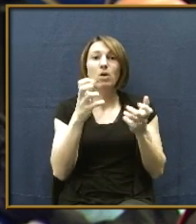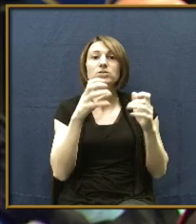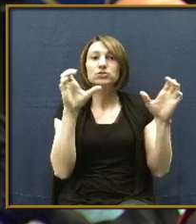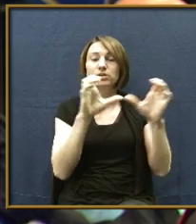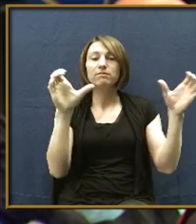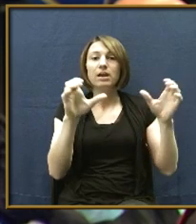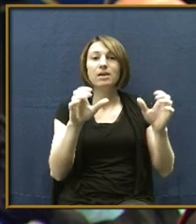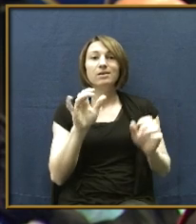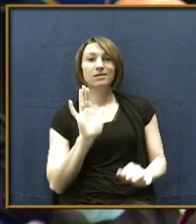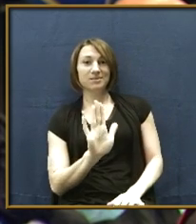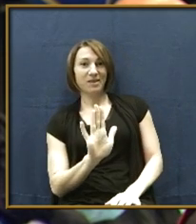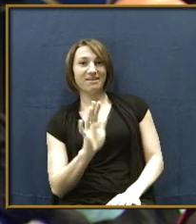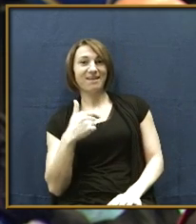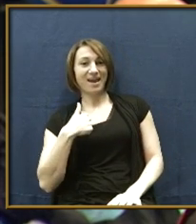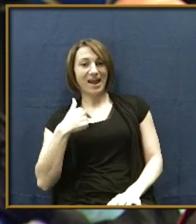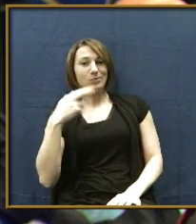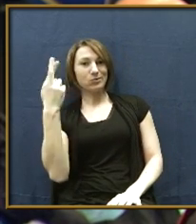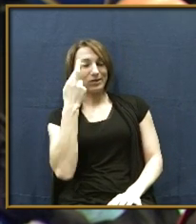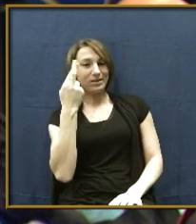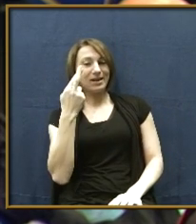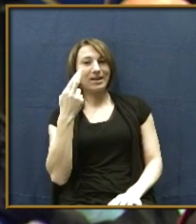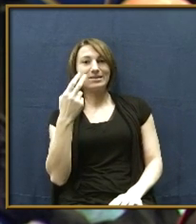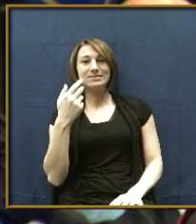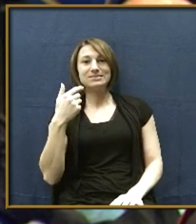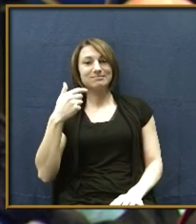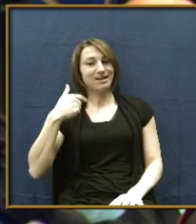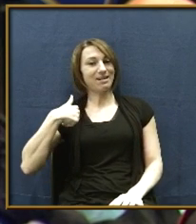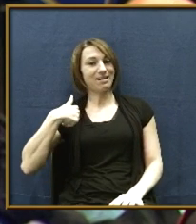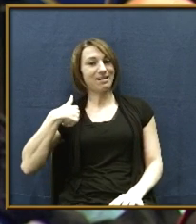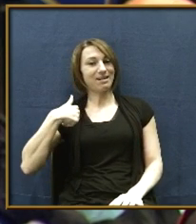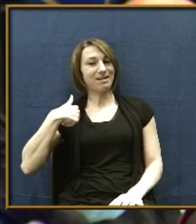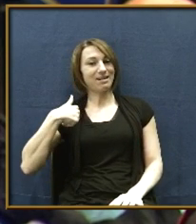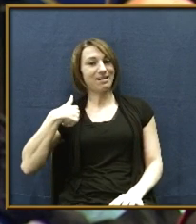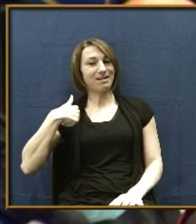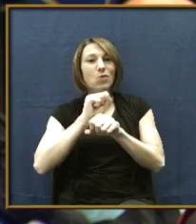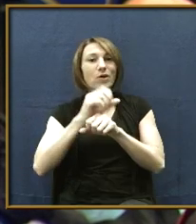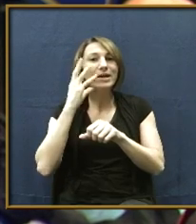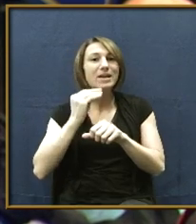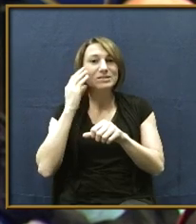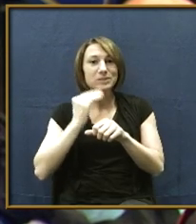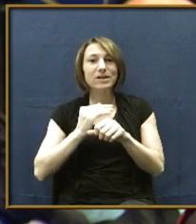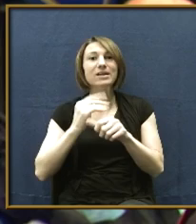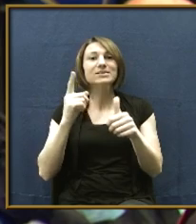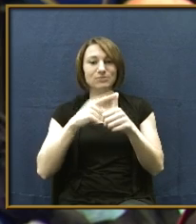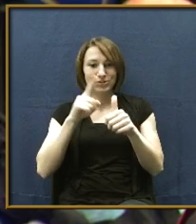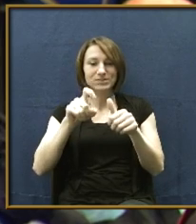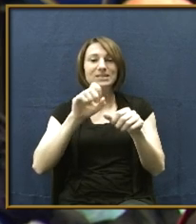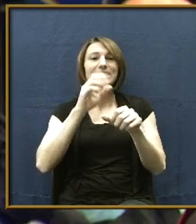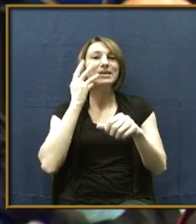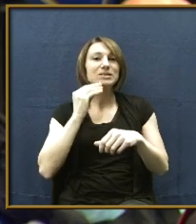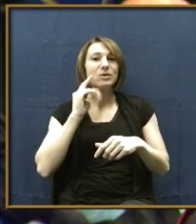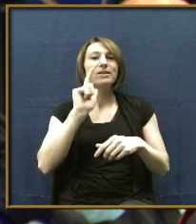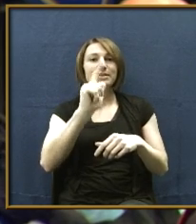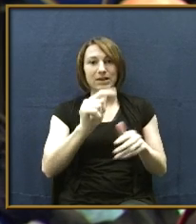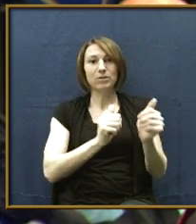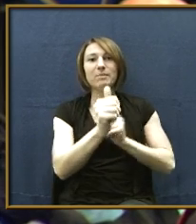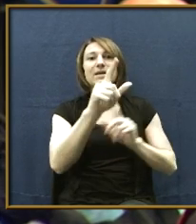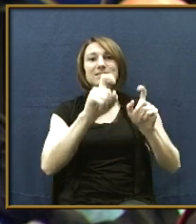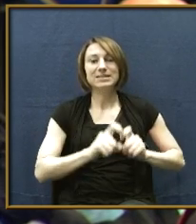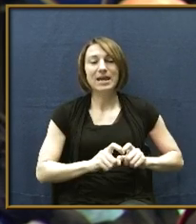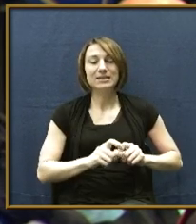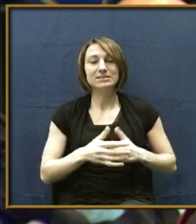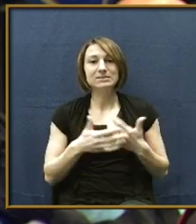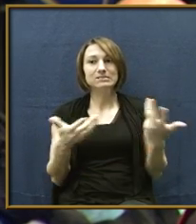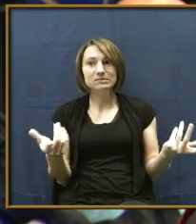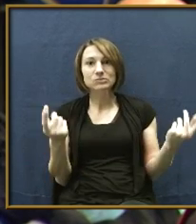I discovered that I still needed 2 work experience after passing the exam. And I had no avenue to gain the work